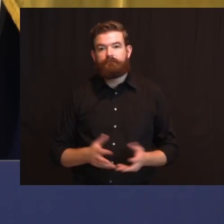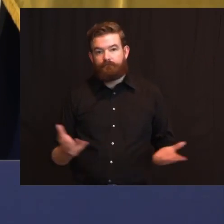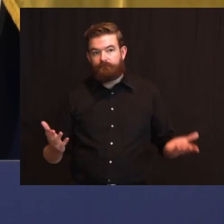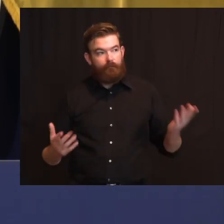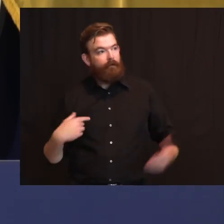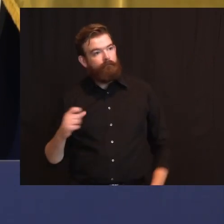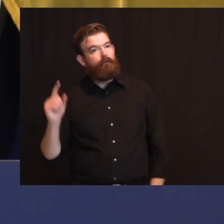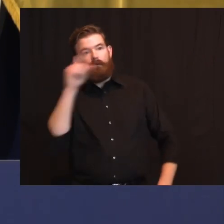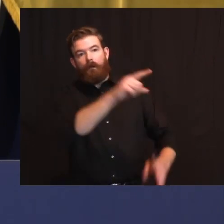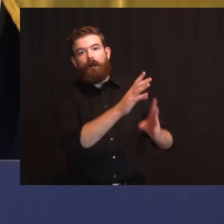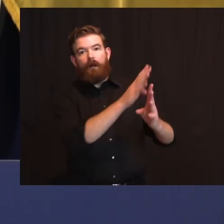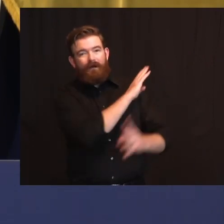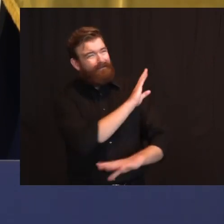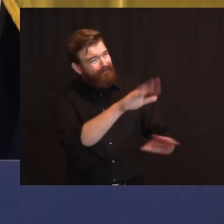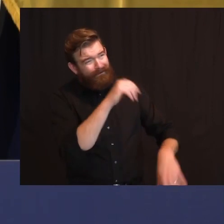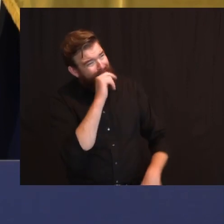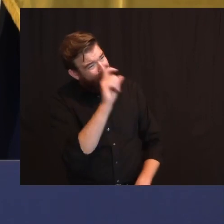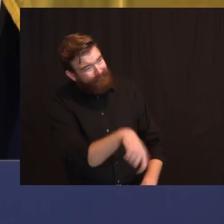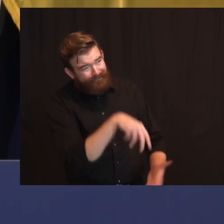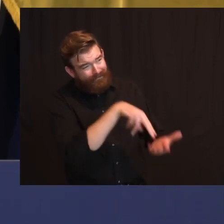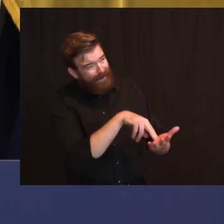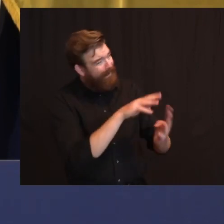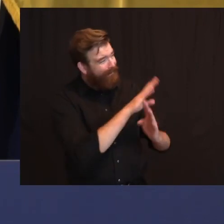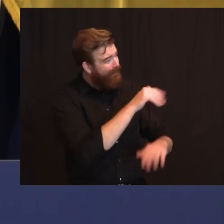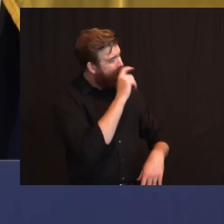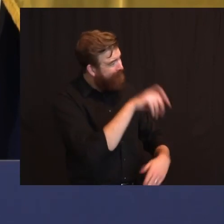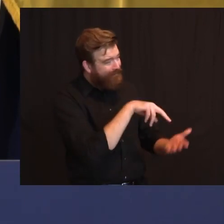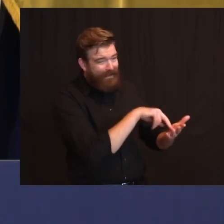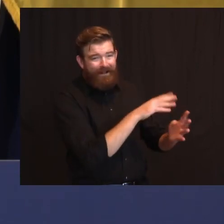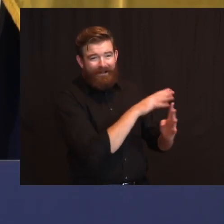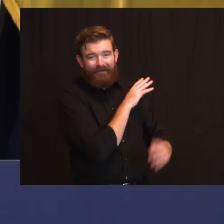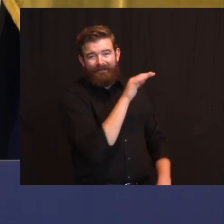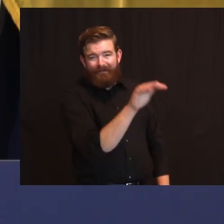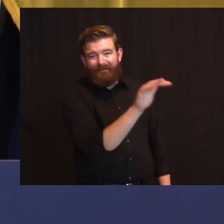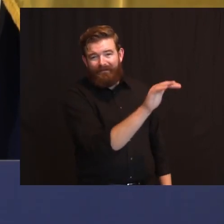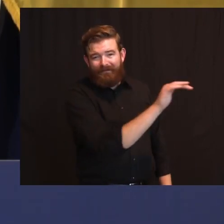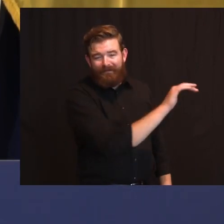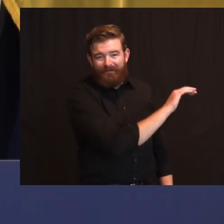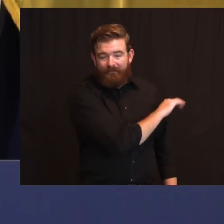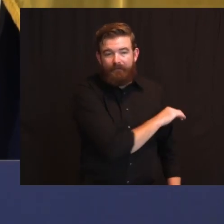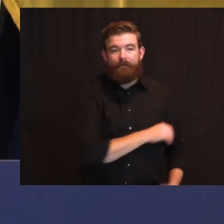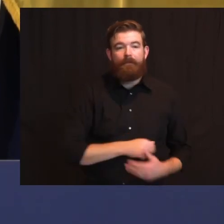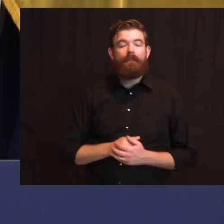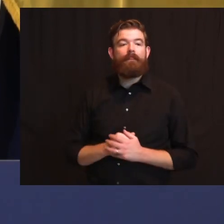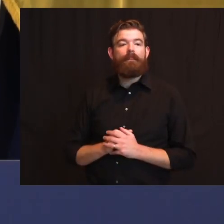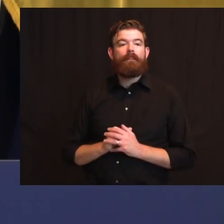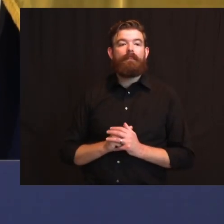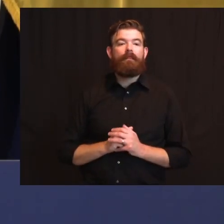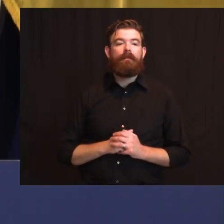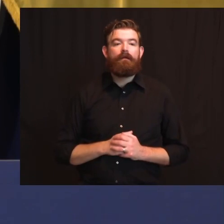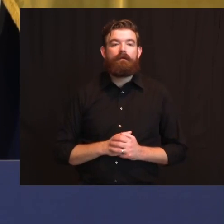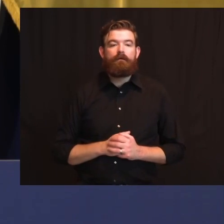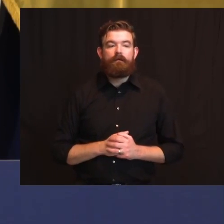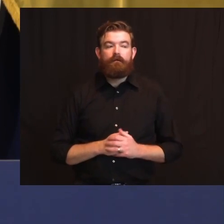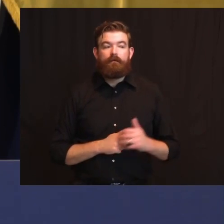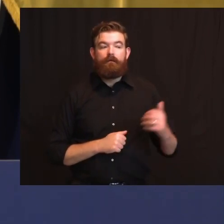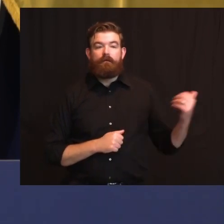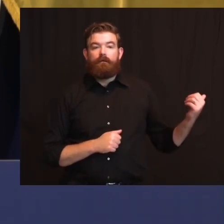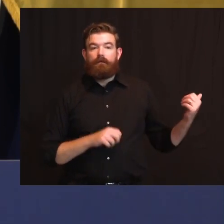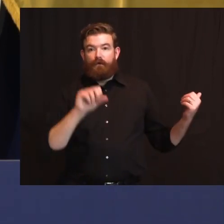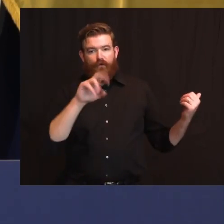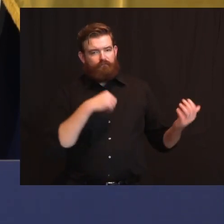ask Judy to come in on this, is because, and in fact, I applaud Judy and her team for this, is that they